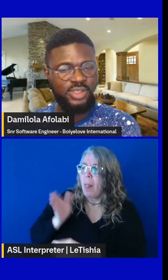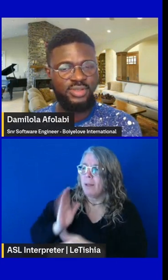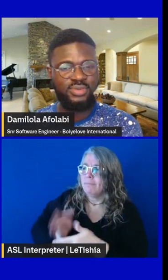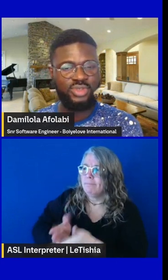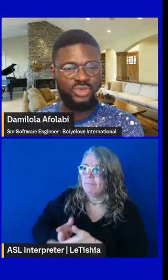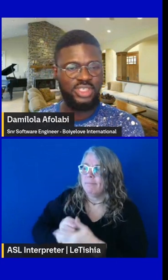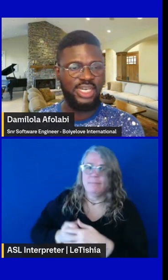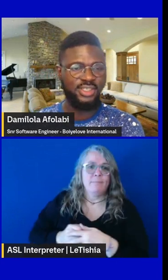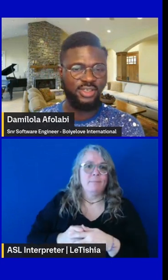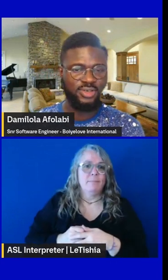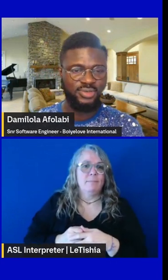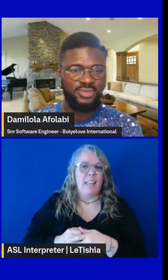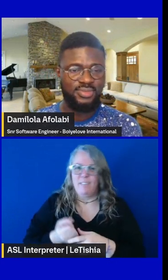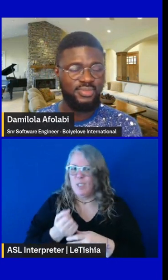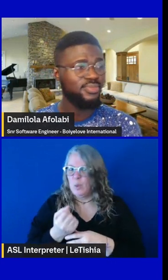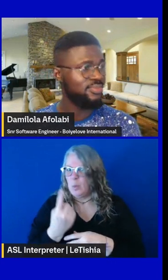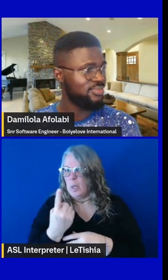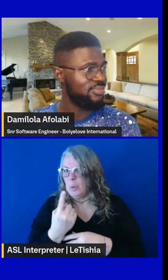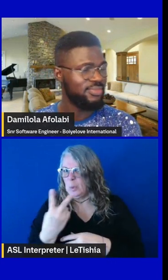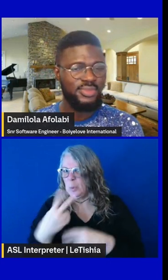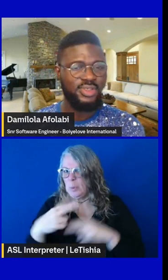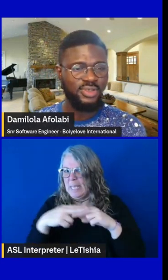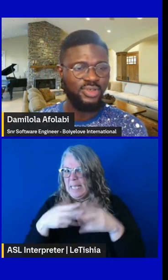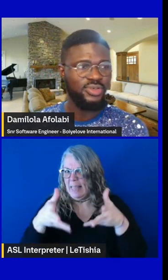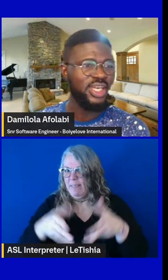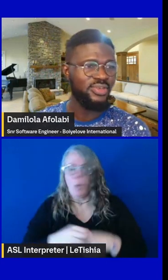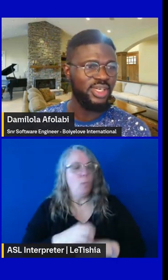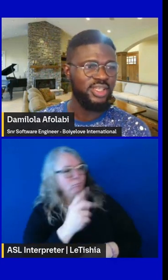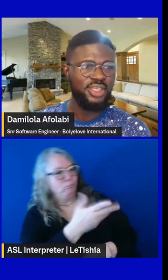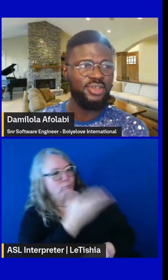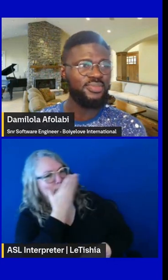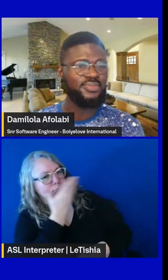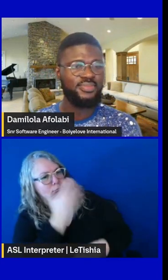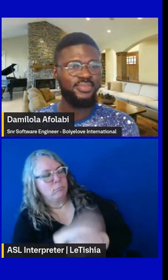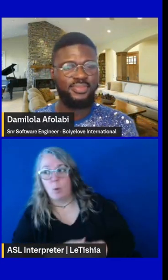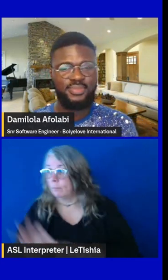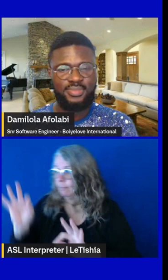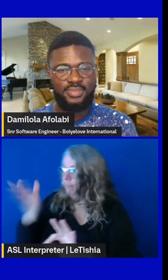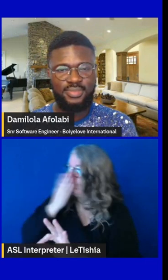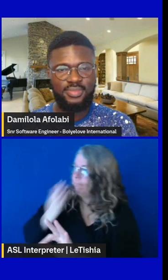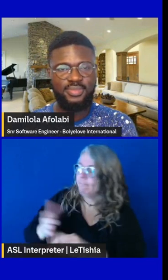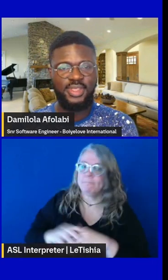have 1-2 slides to go. Okay, thank you. Great, thank you.